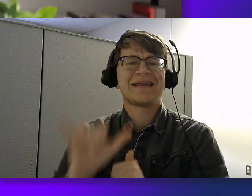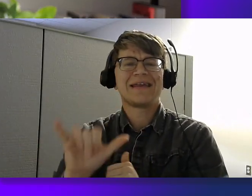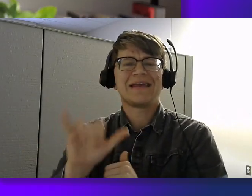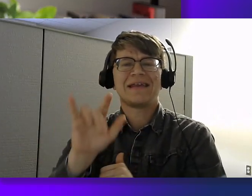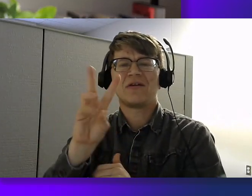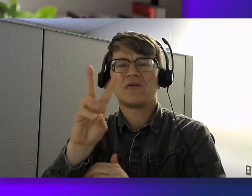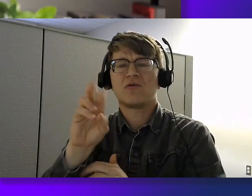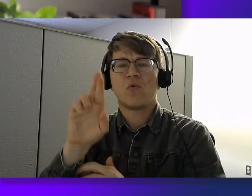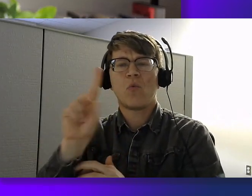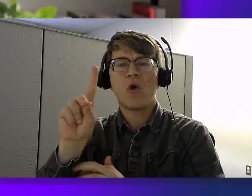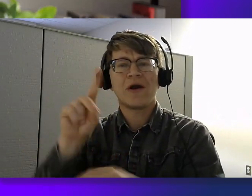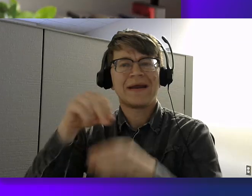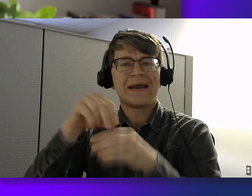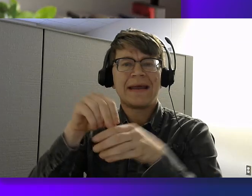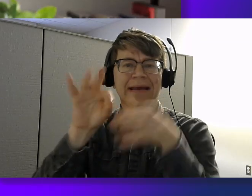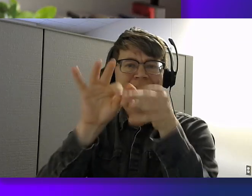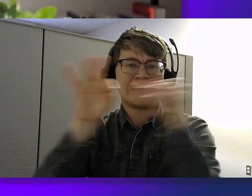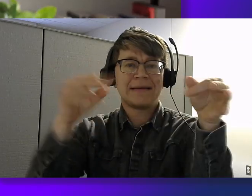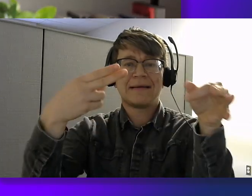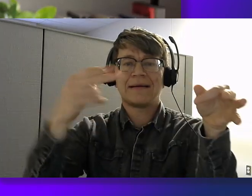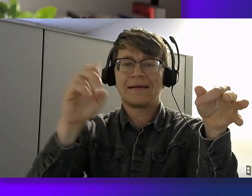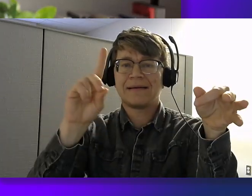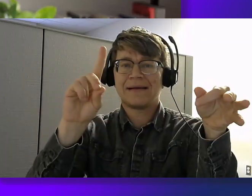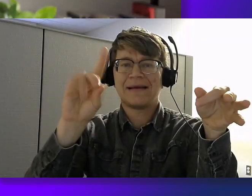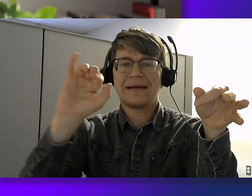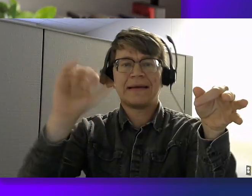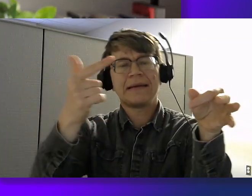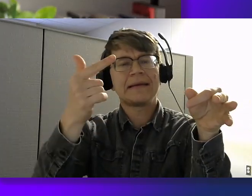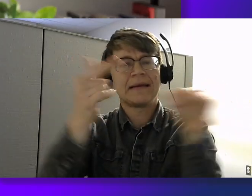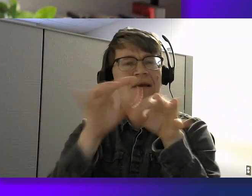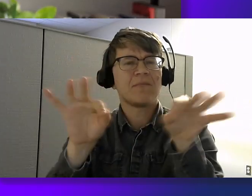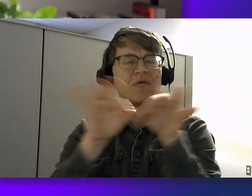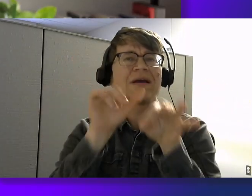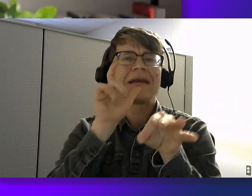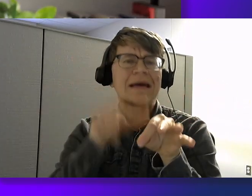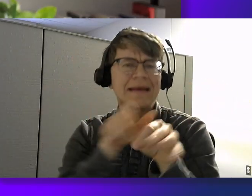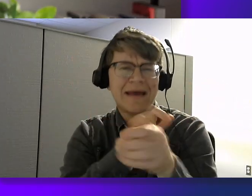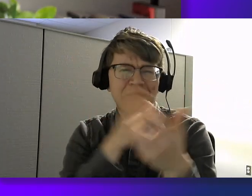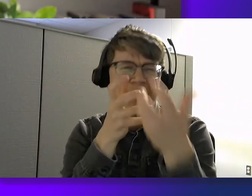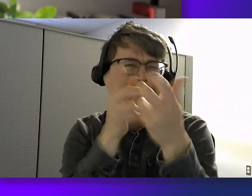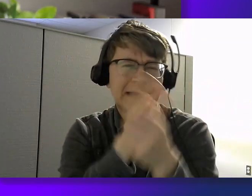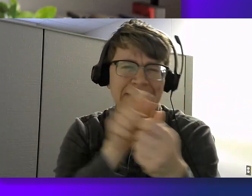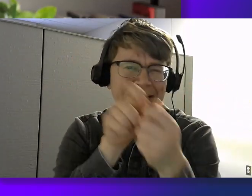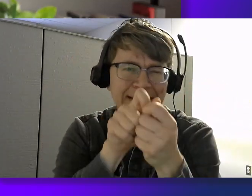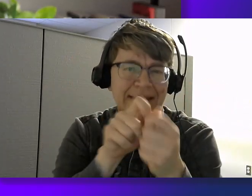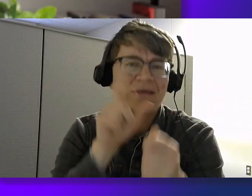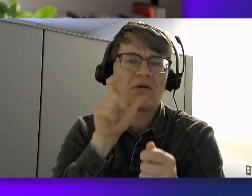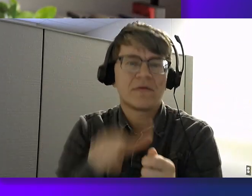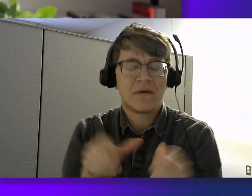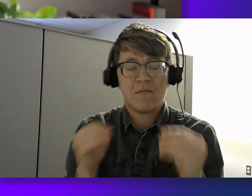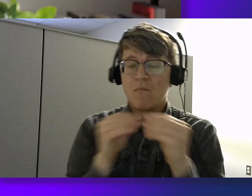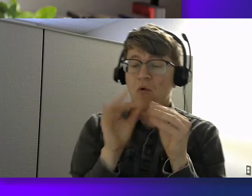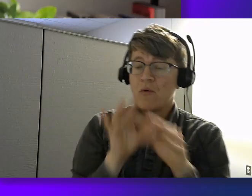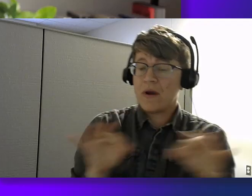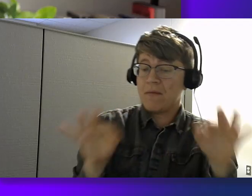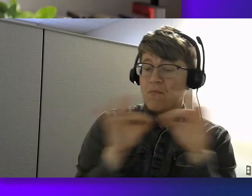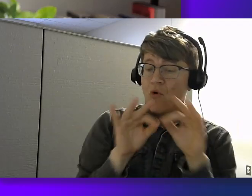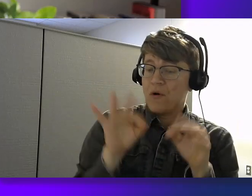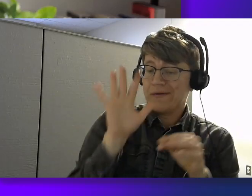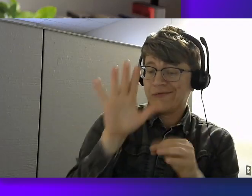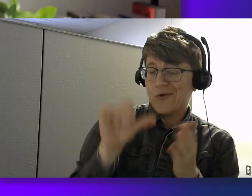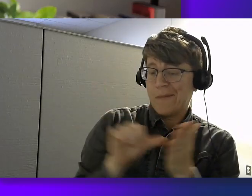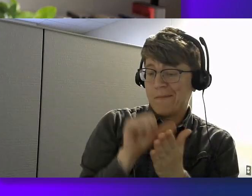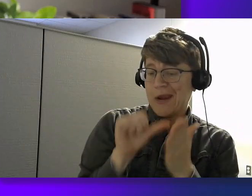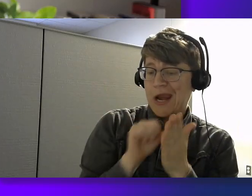less about having your heading exactly match the keyword and more about accurately describing your page's contents. For example,